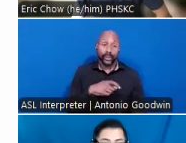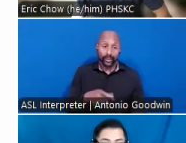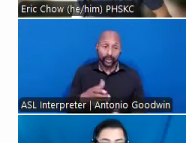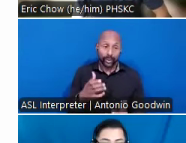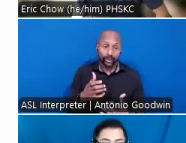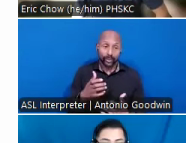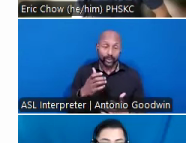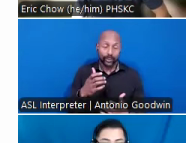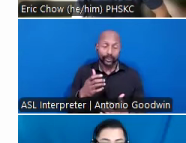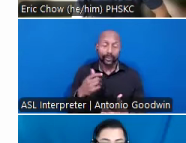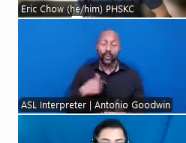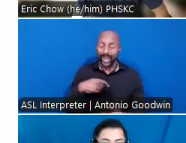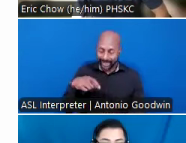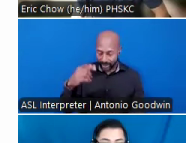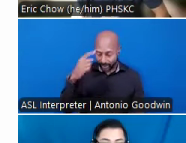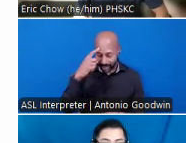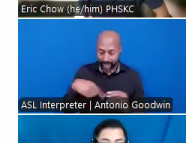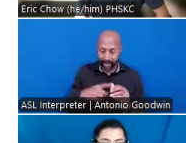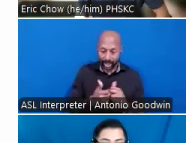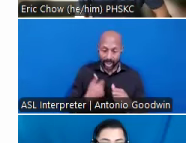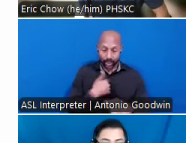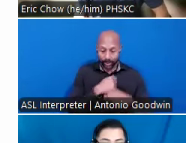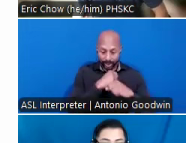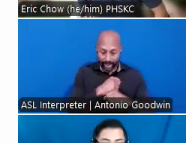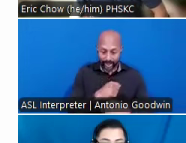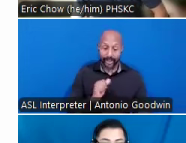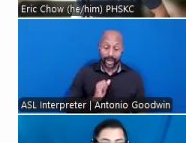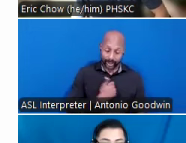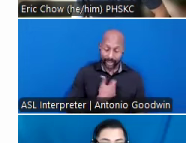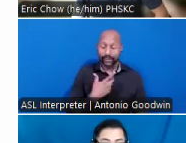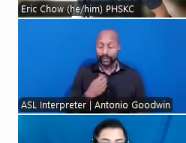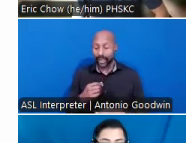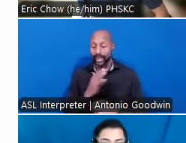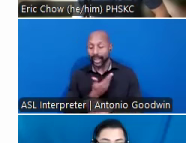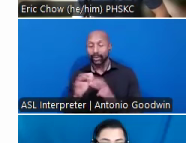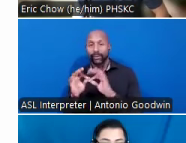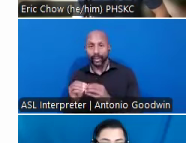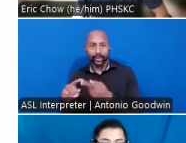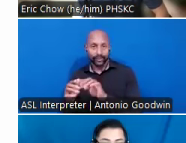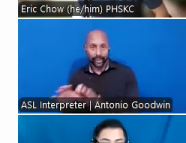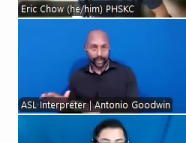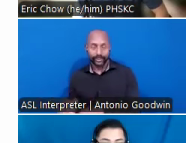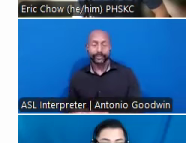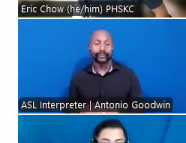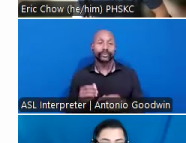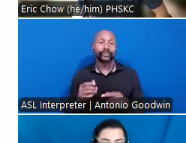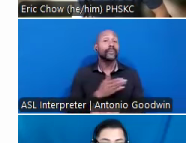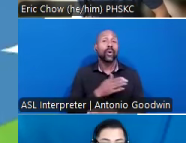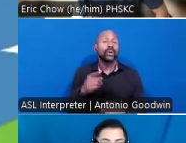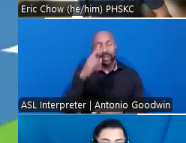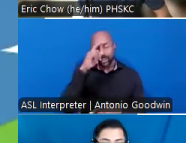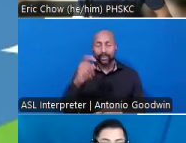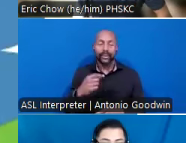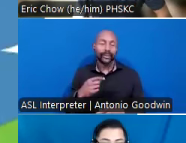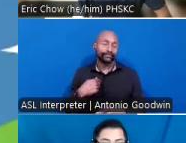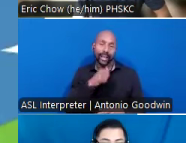and our loved ones during a time of year when before the pandemic, we didn't have to worry much about respiratory illnesses. So when